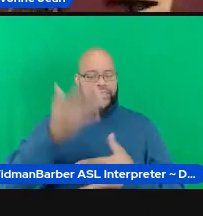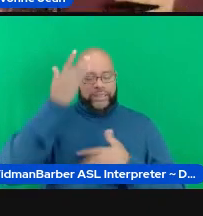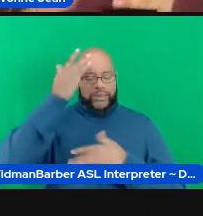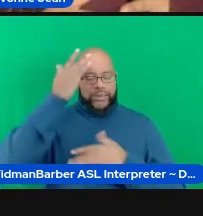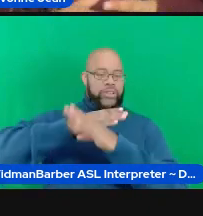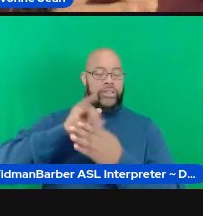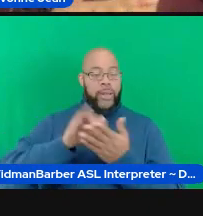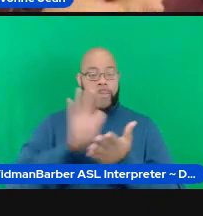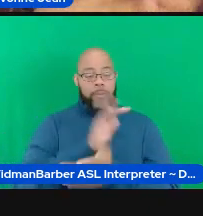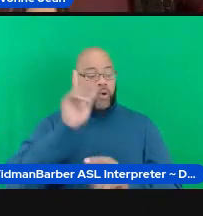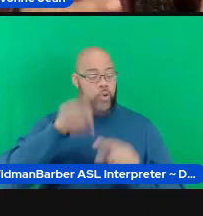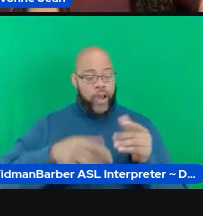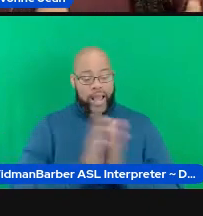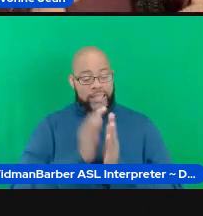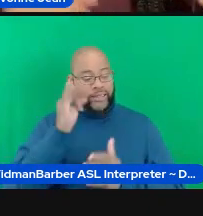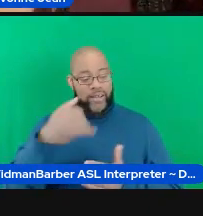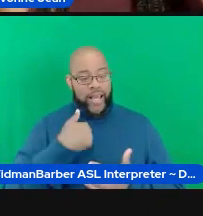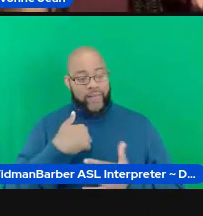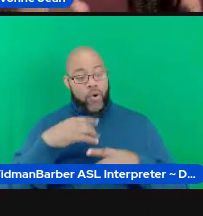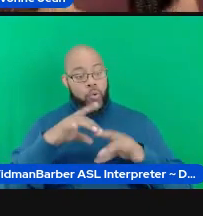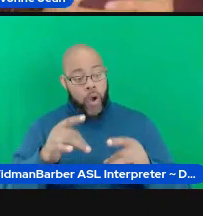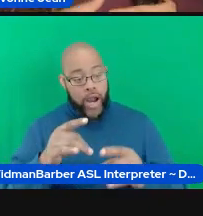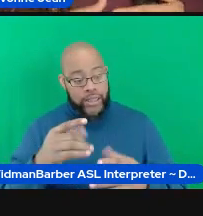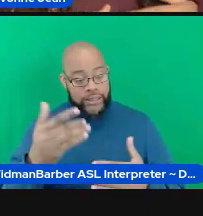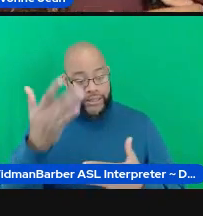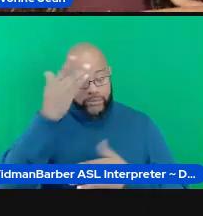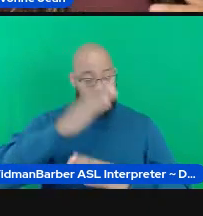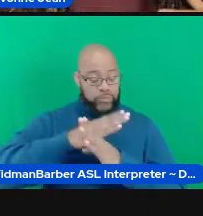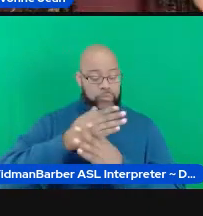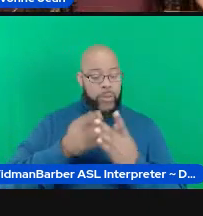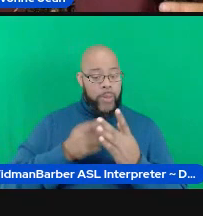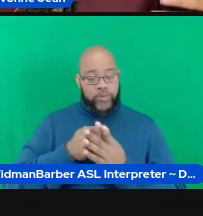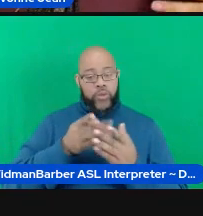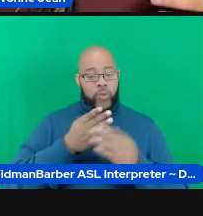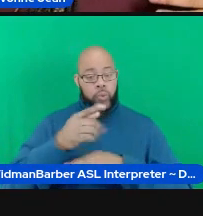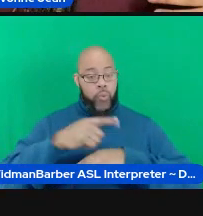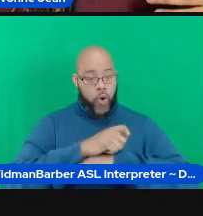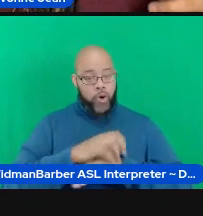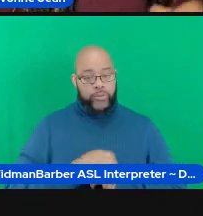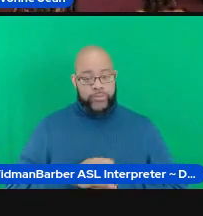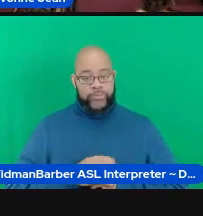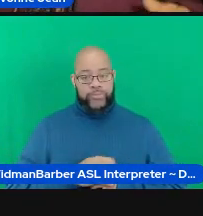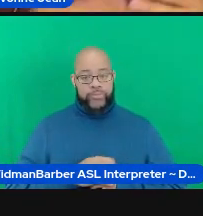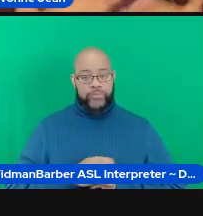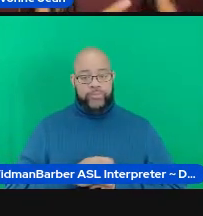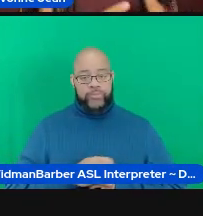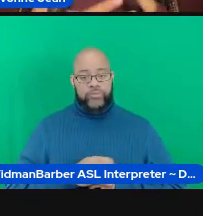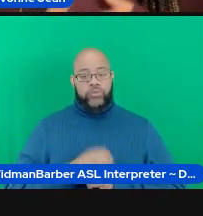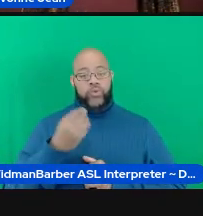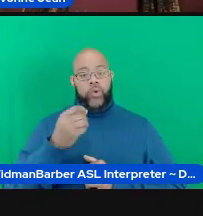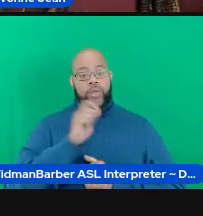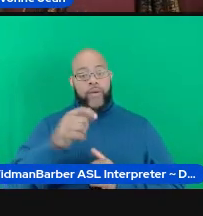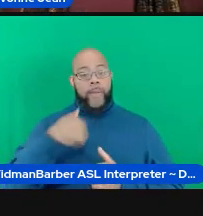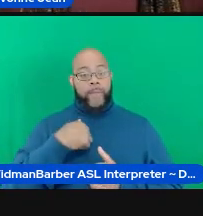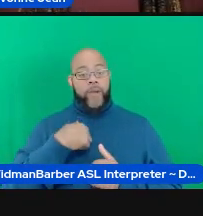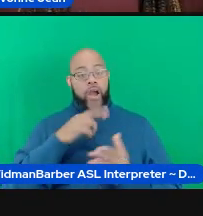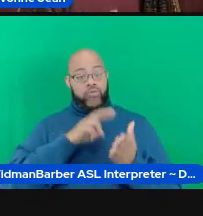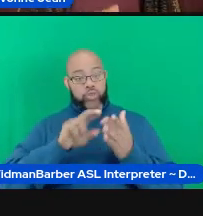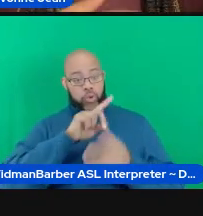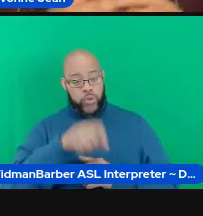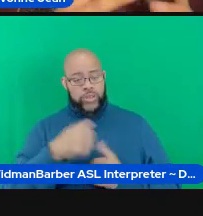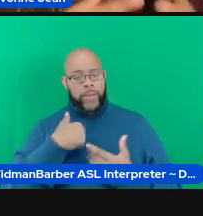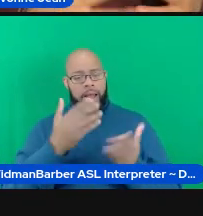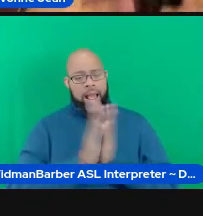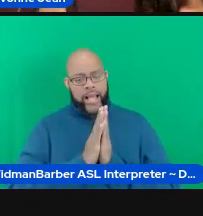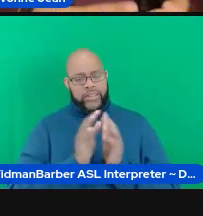couldn't ask whether there's acquired immunity against penetration by worms. So therefore, in my research question, I'm